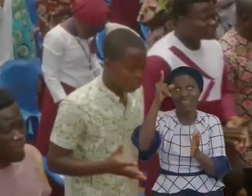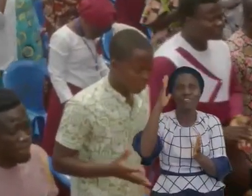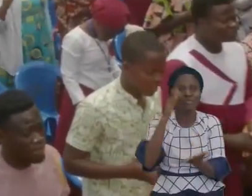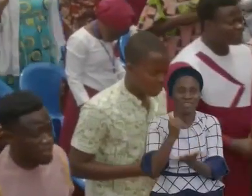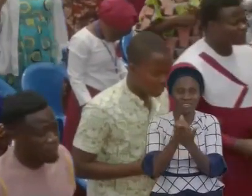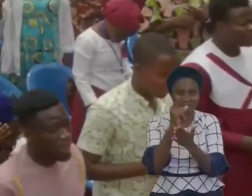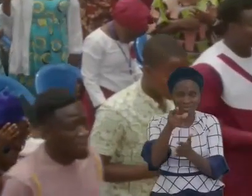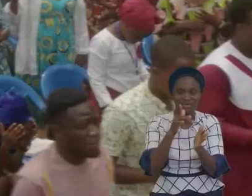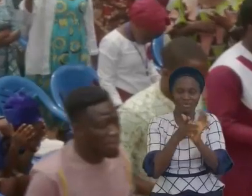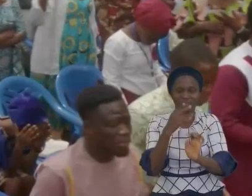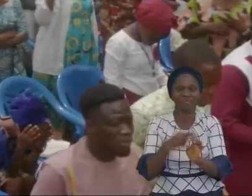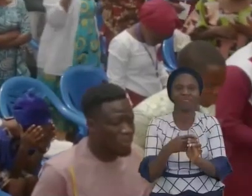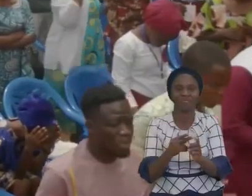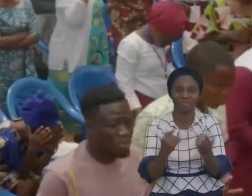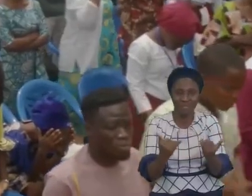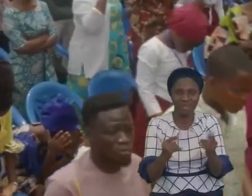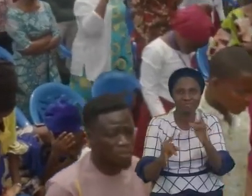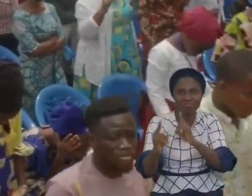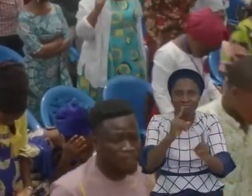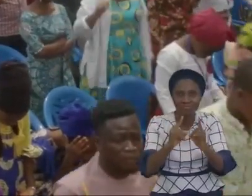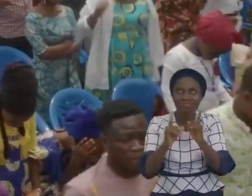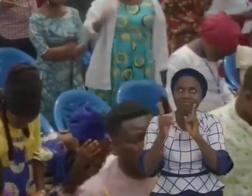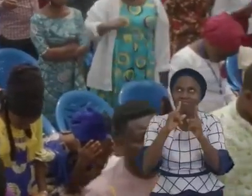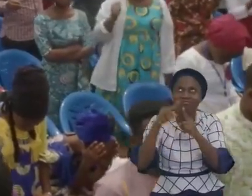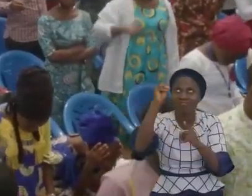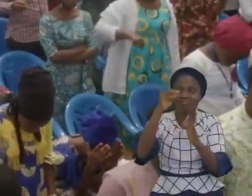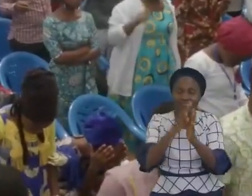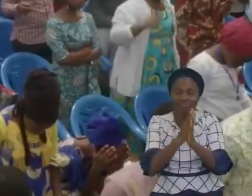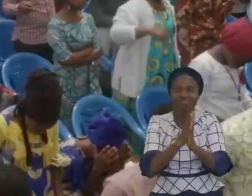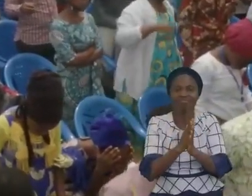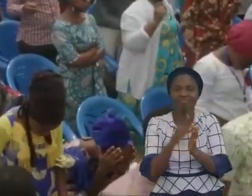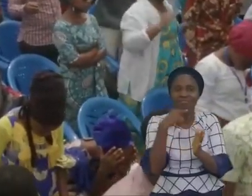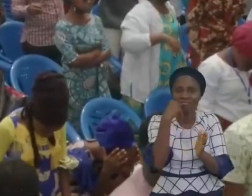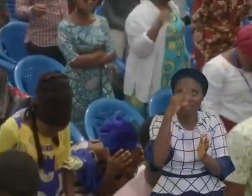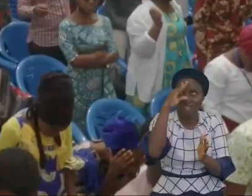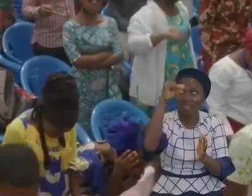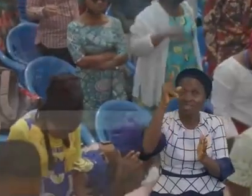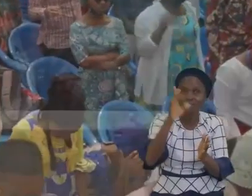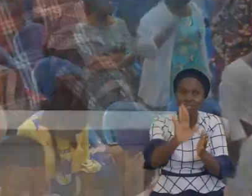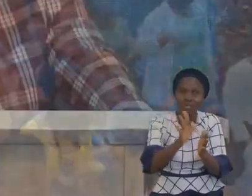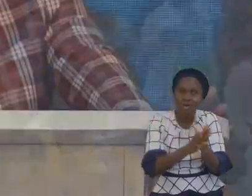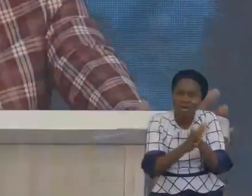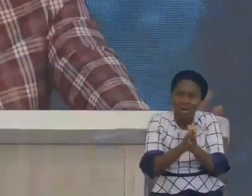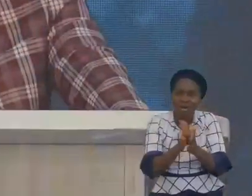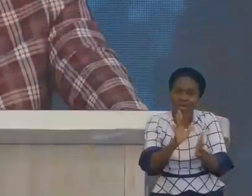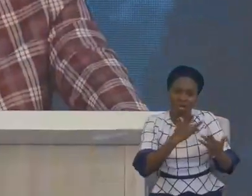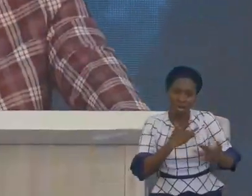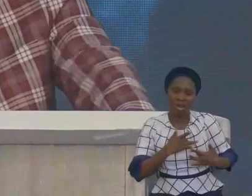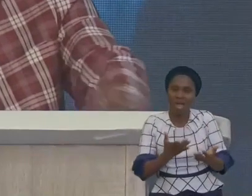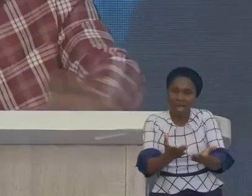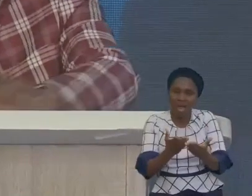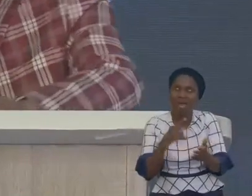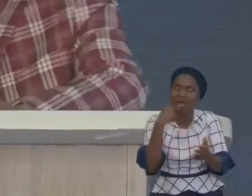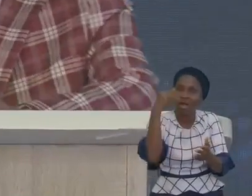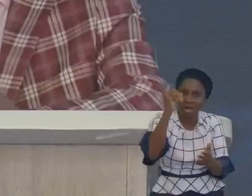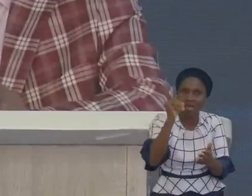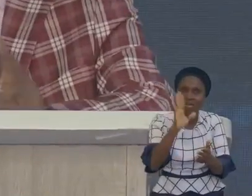your desire. Tell Him your pursuit. Tell Him what you